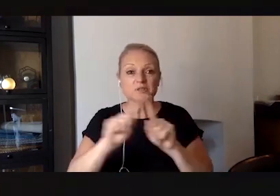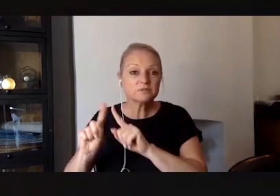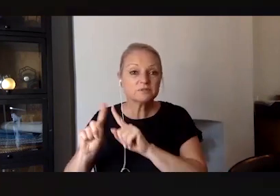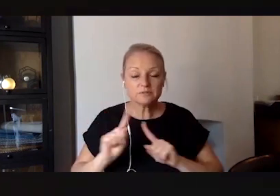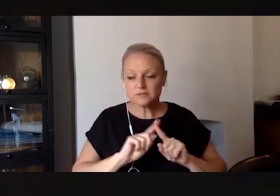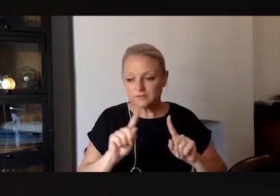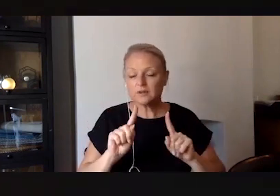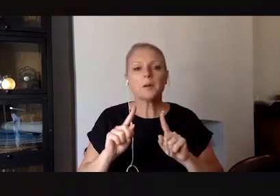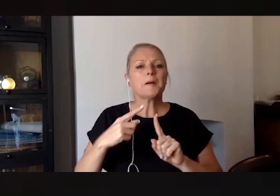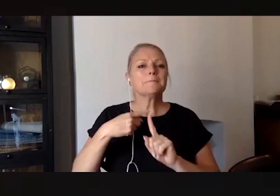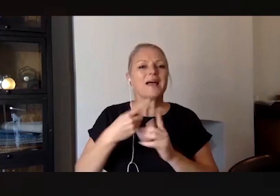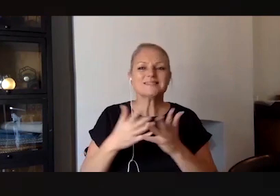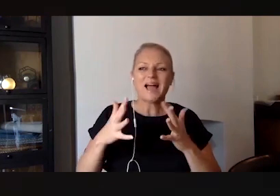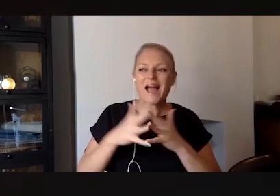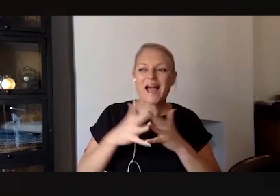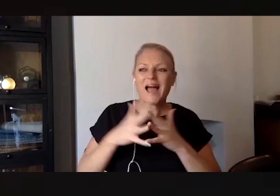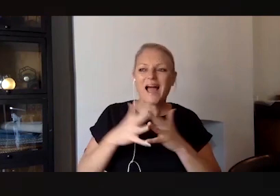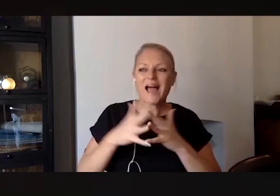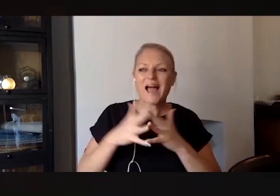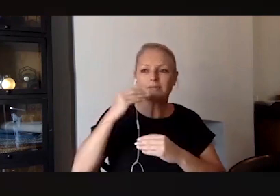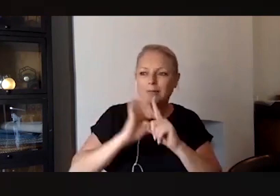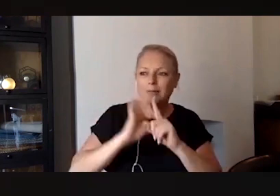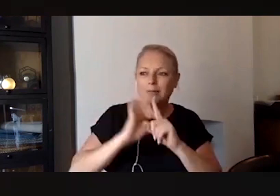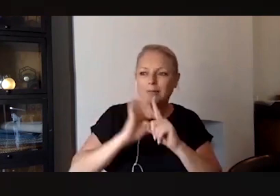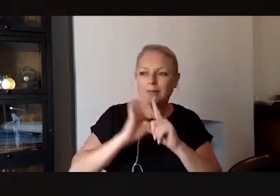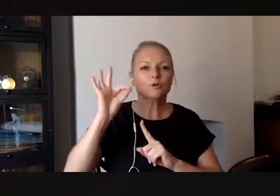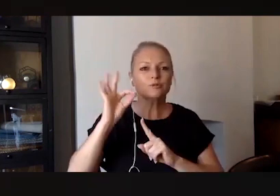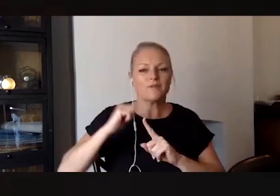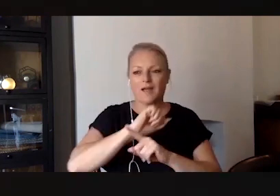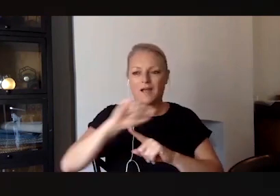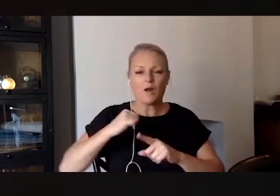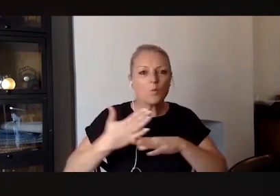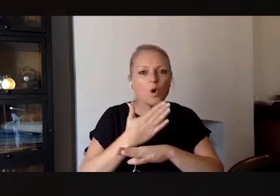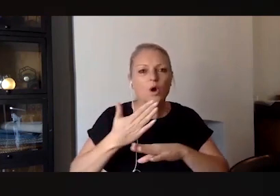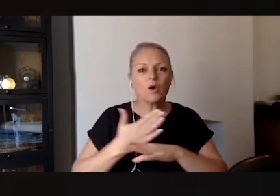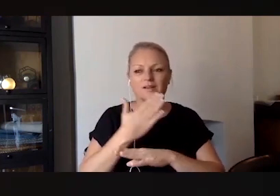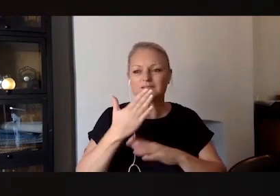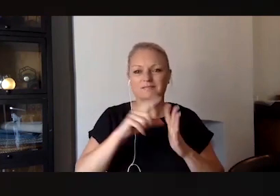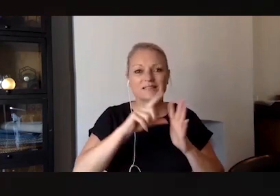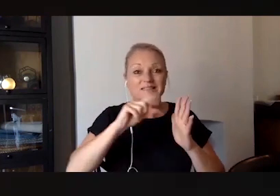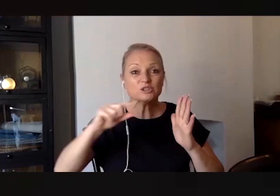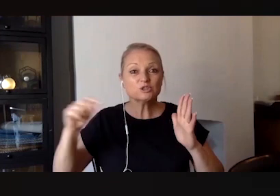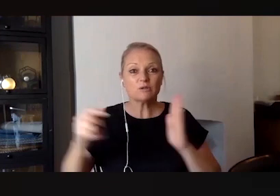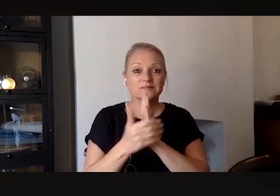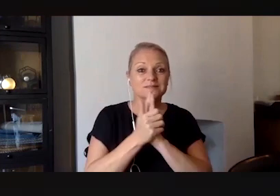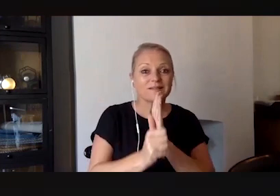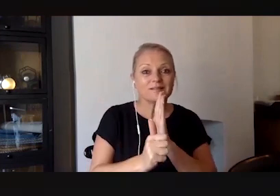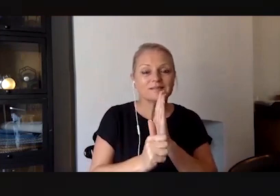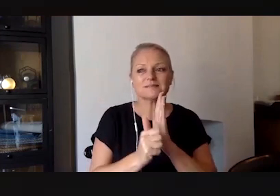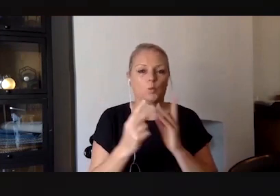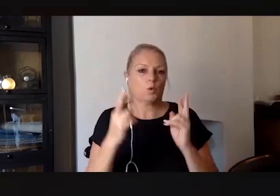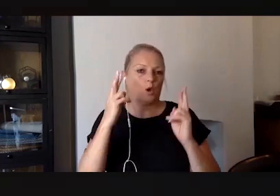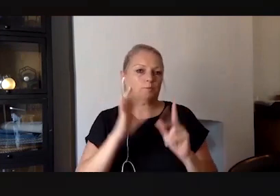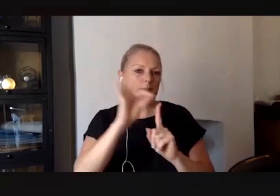practices, and our digital capability. I invite you to register to as many as you can, and please share these with